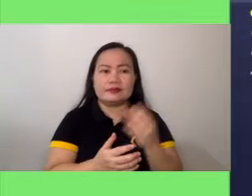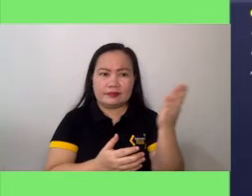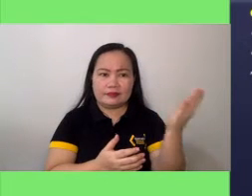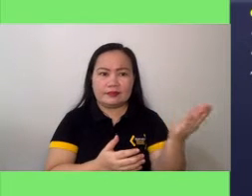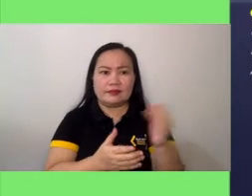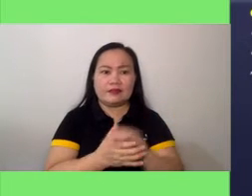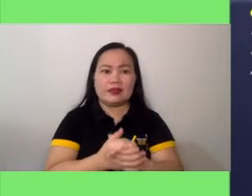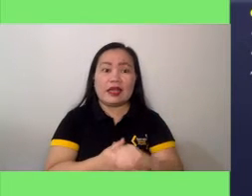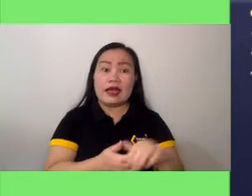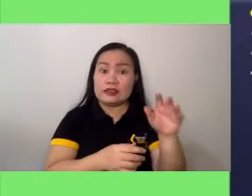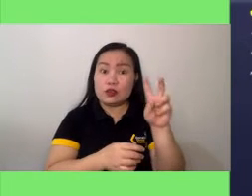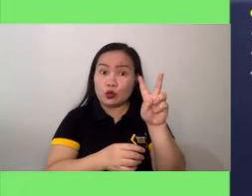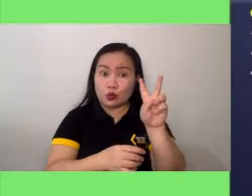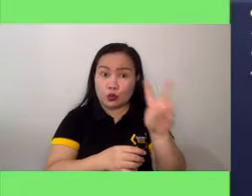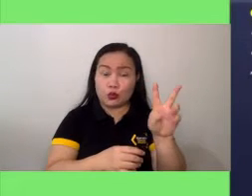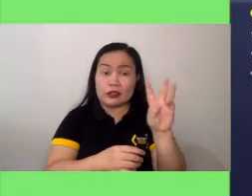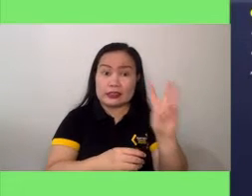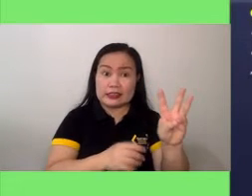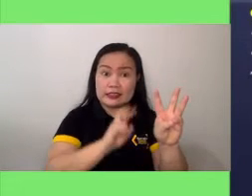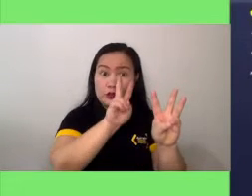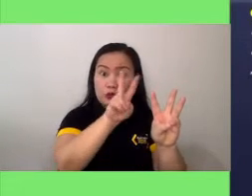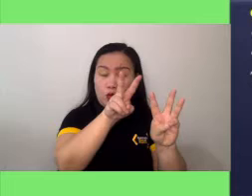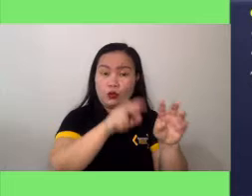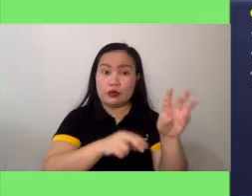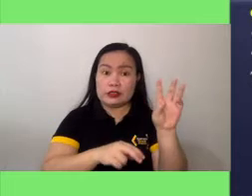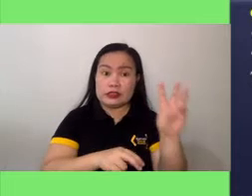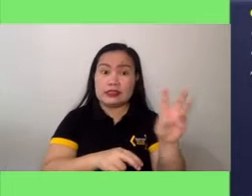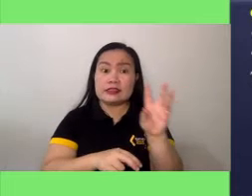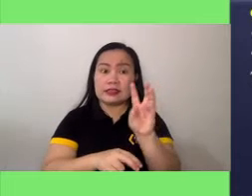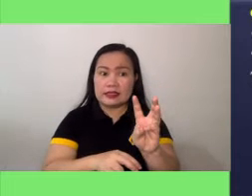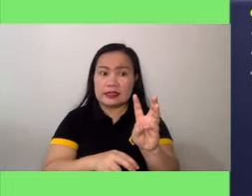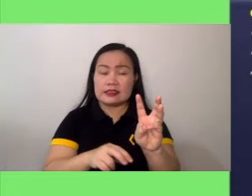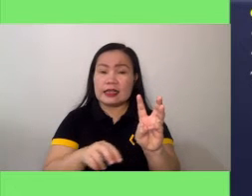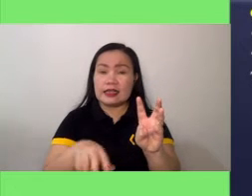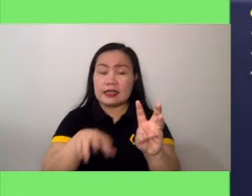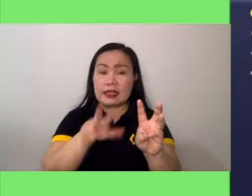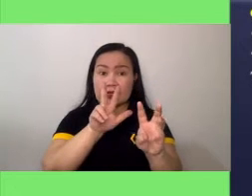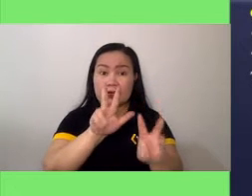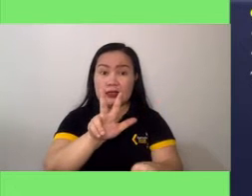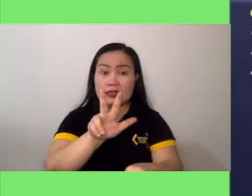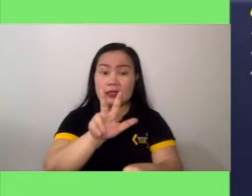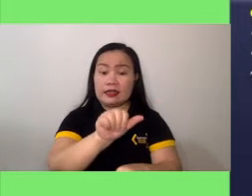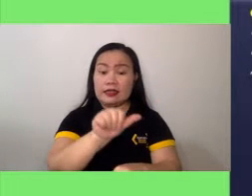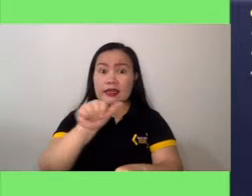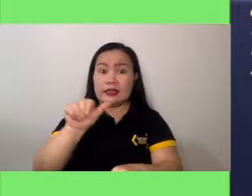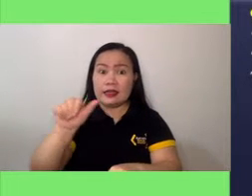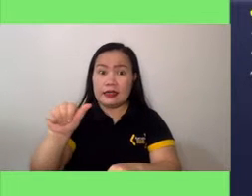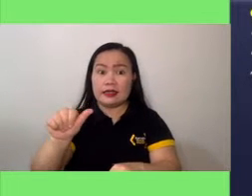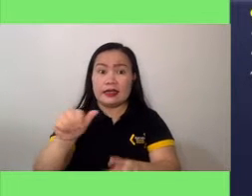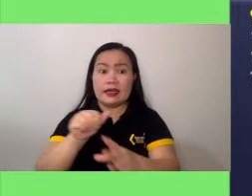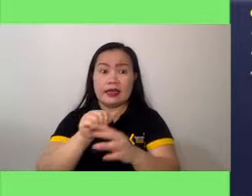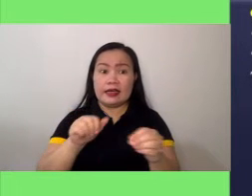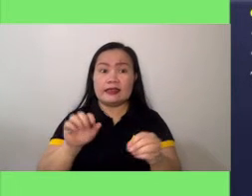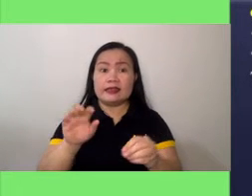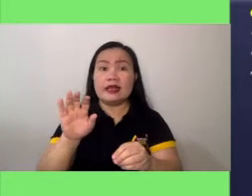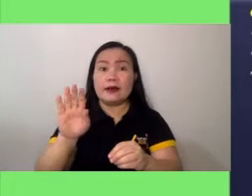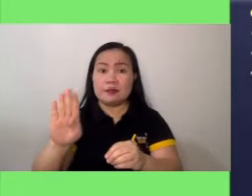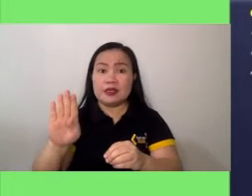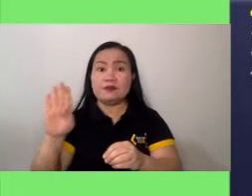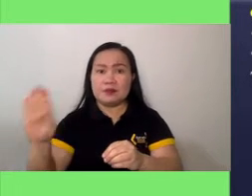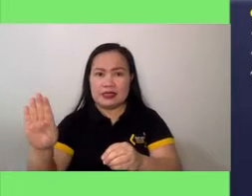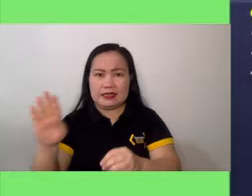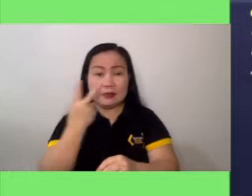ito, ibig sabihin nito, dalawang 6, 6 times 6, and then tatlong a, dalawang b. Okay. So, para lang